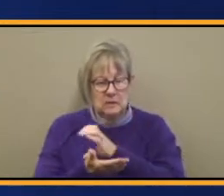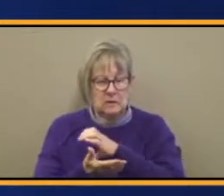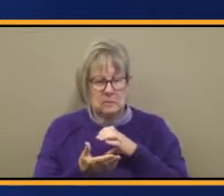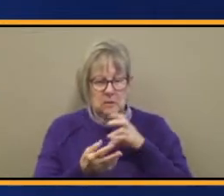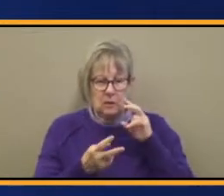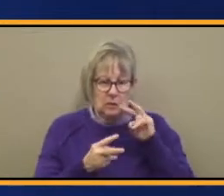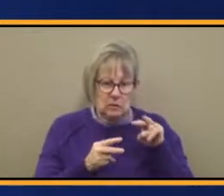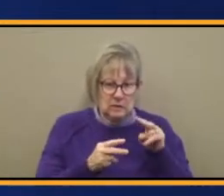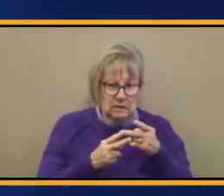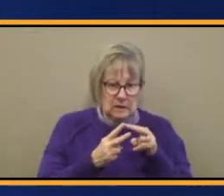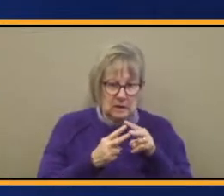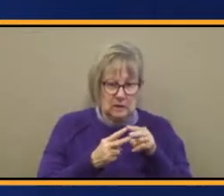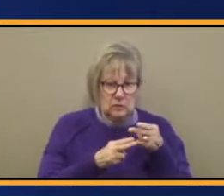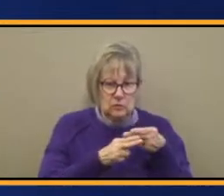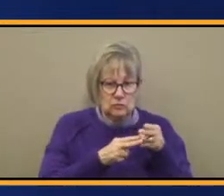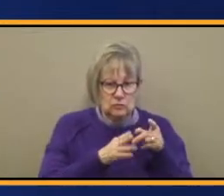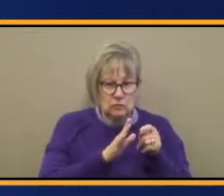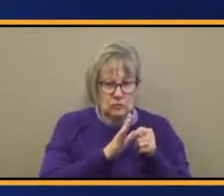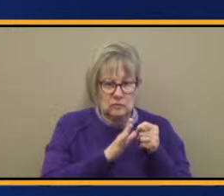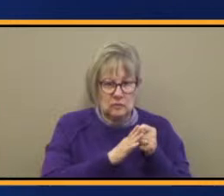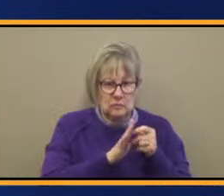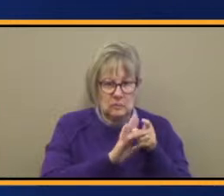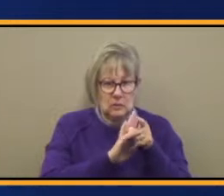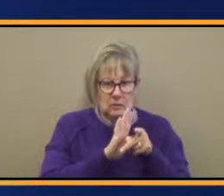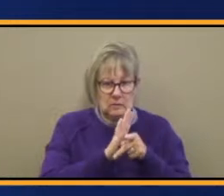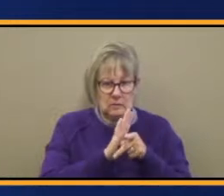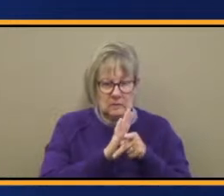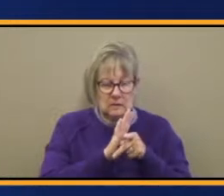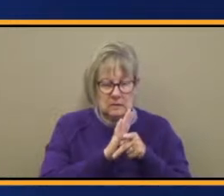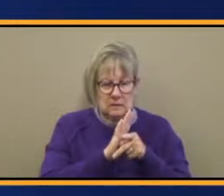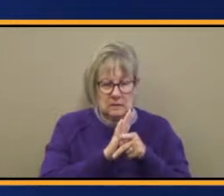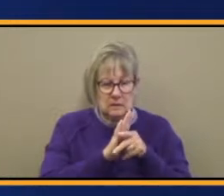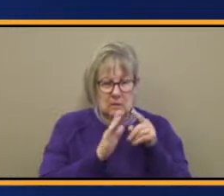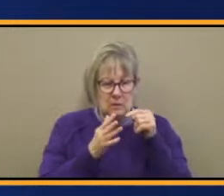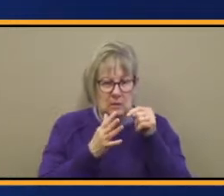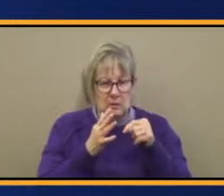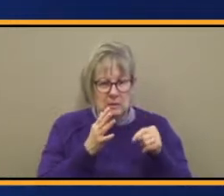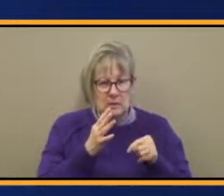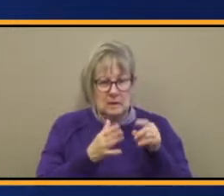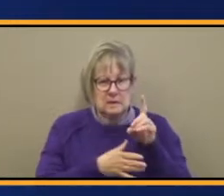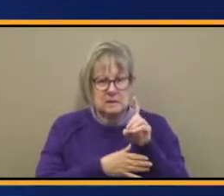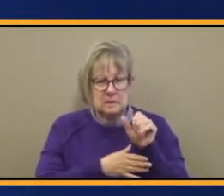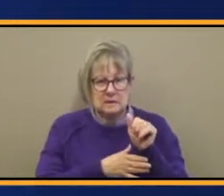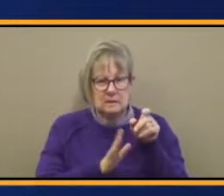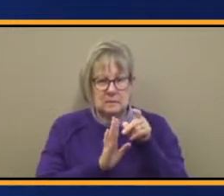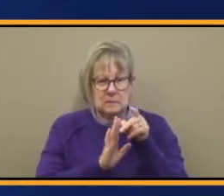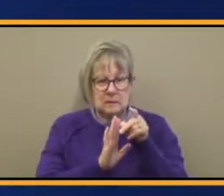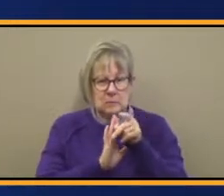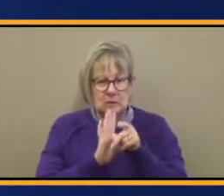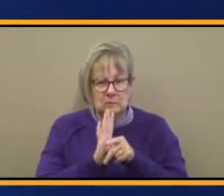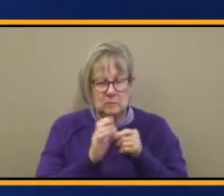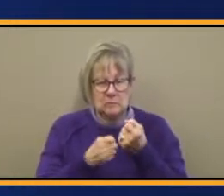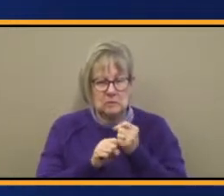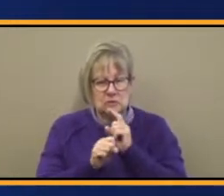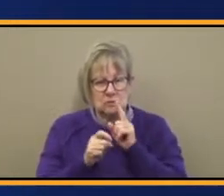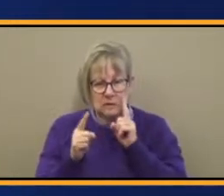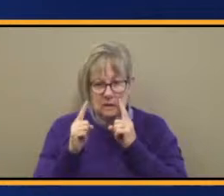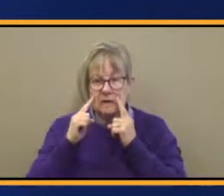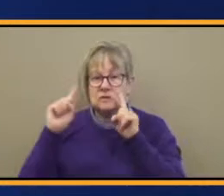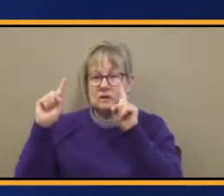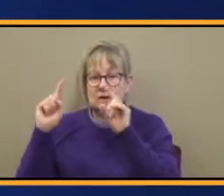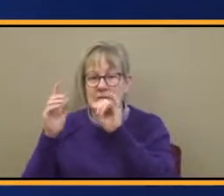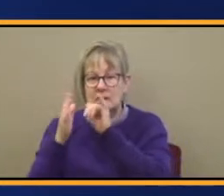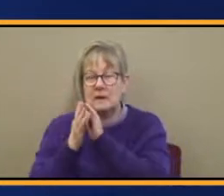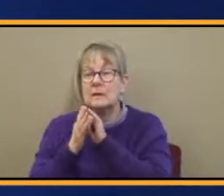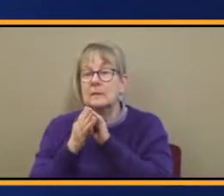either short-term policies, all of those disability policies to make sure we can reach that. Yeah. So